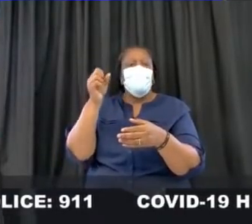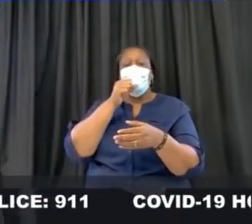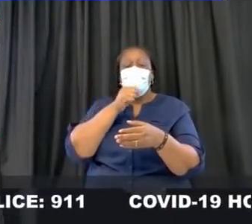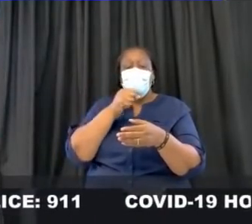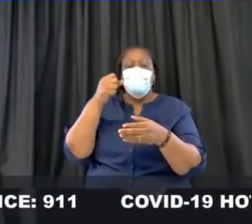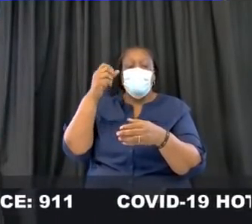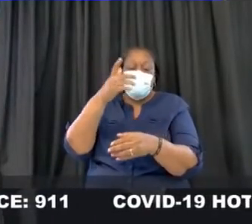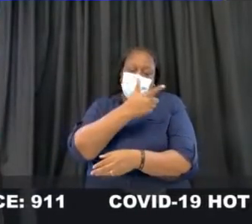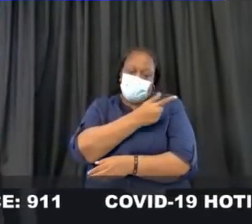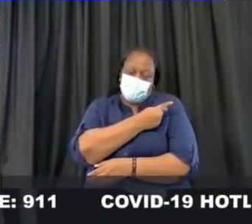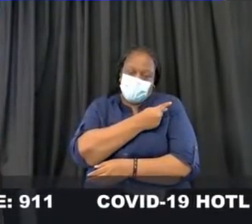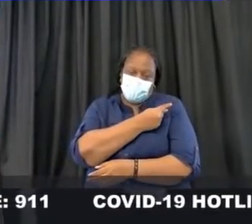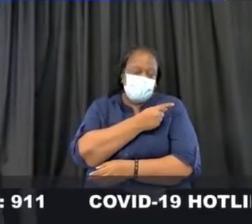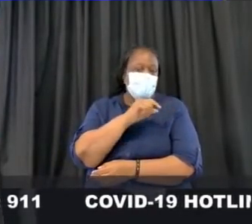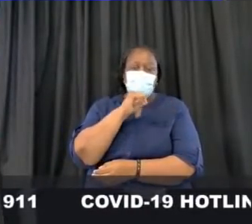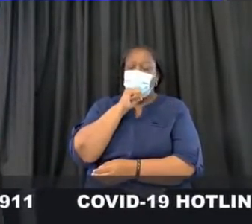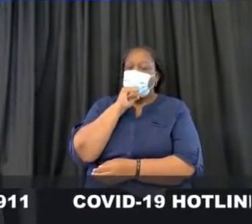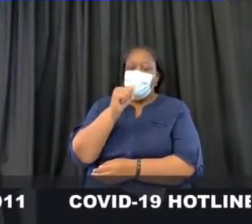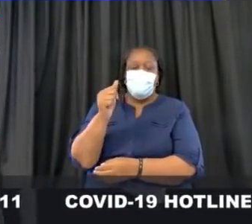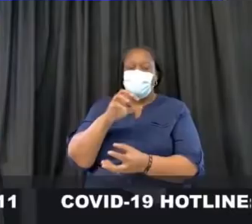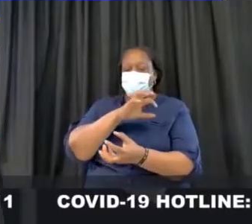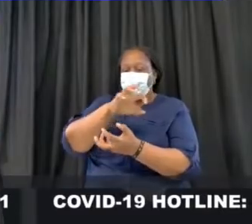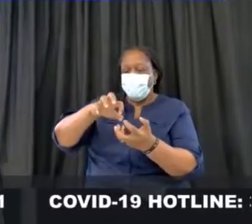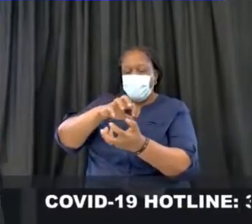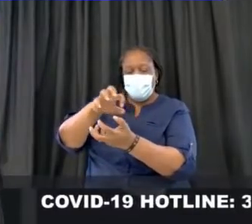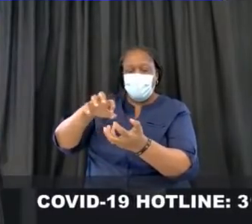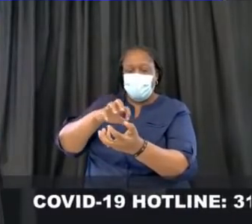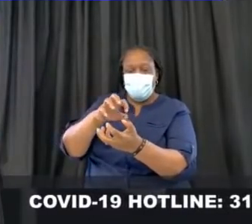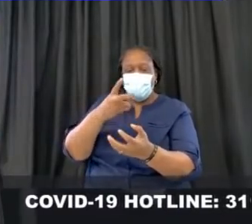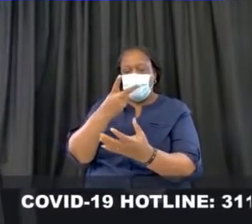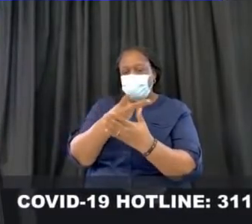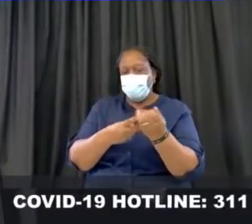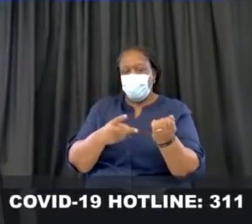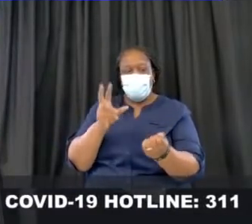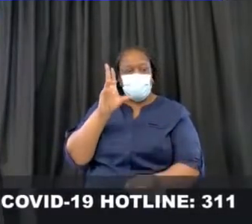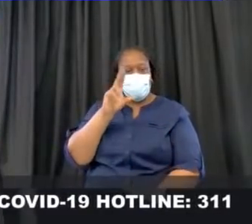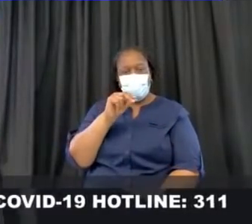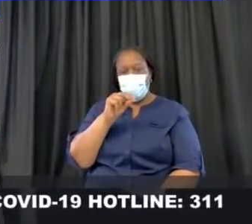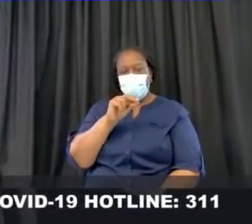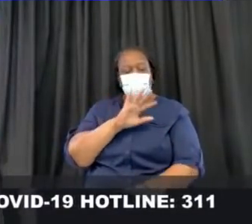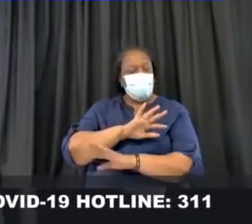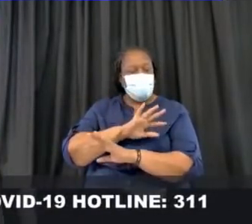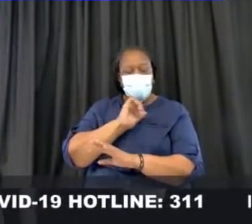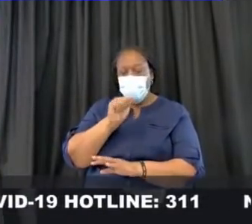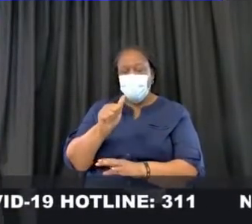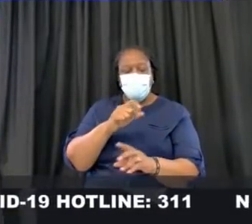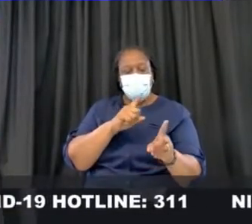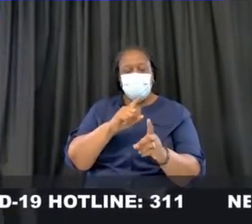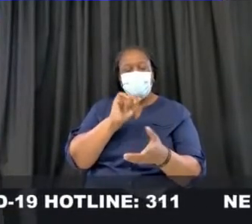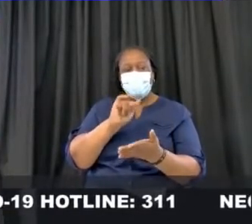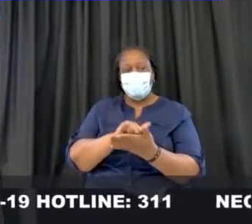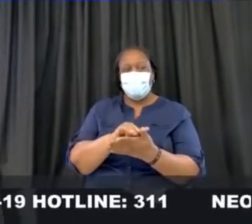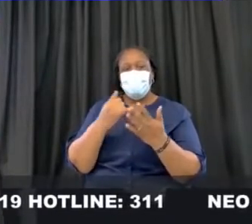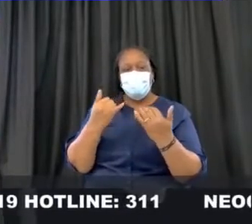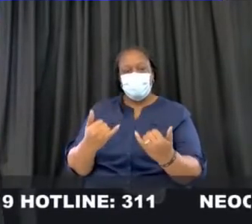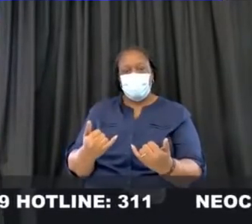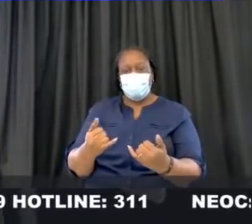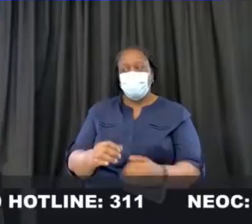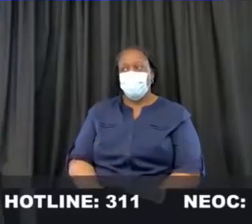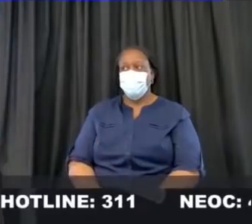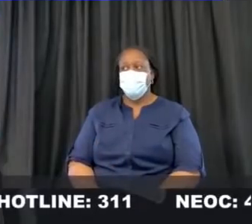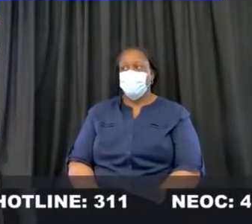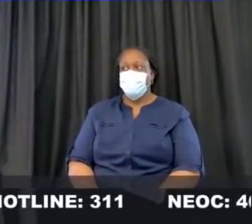present, we are not adopting a mix and match regimen in terms of the administration of